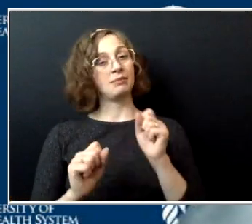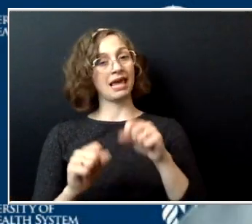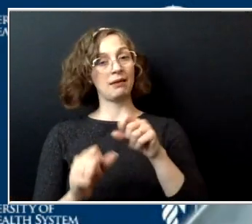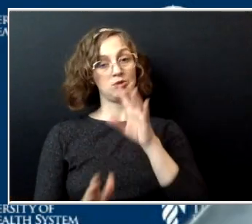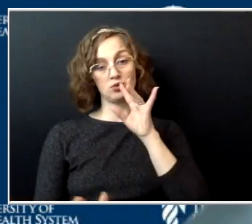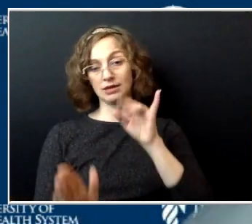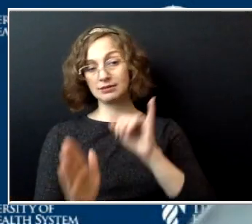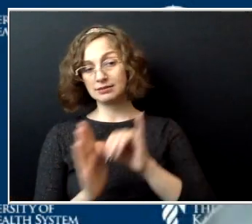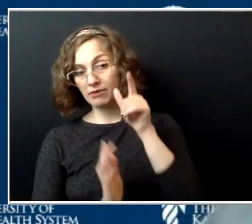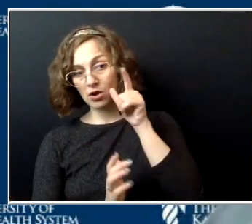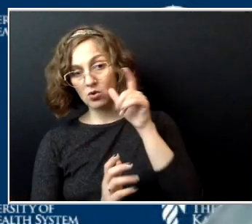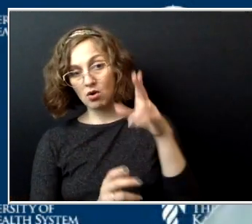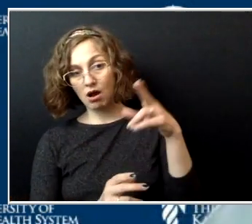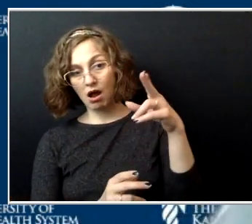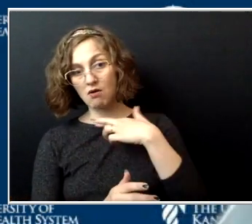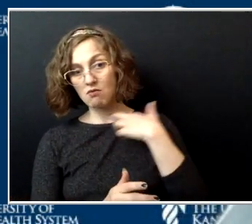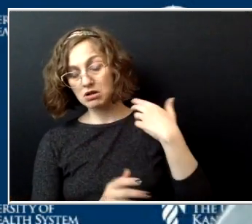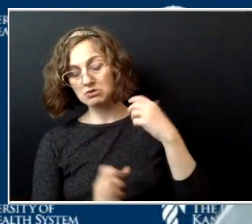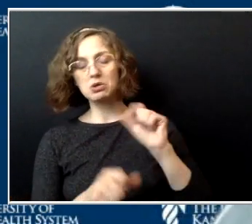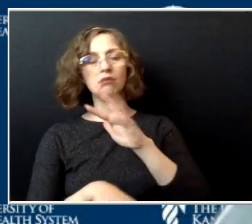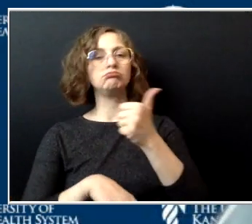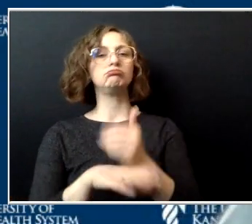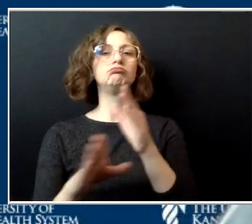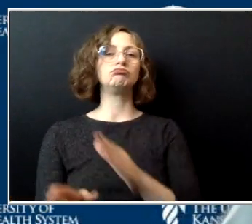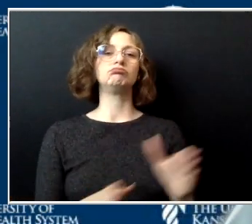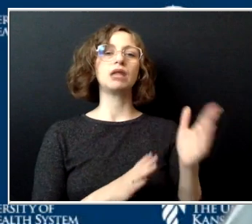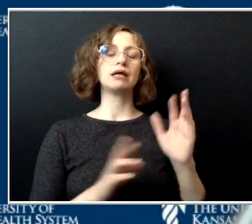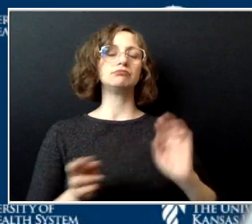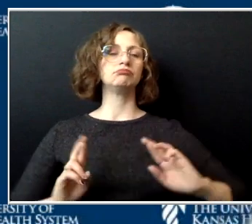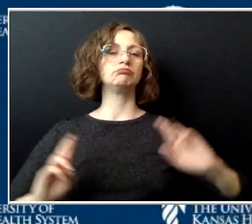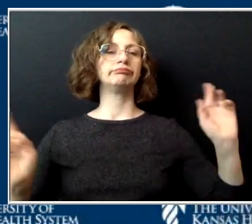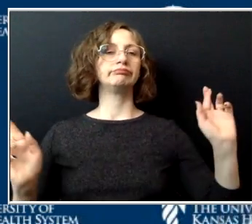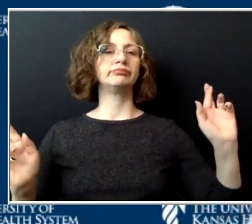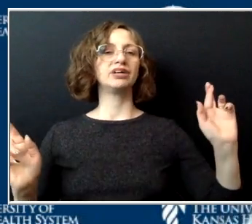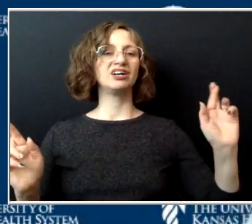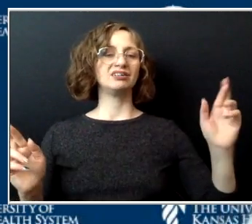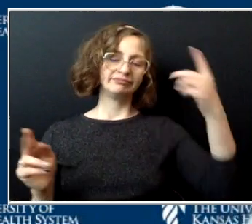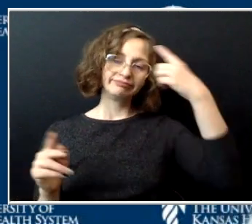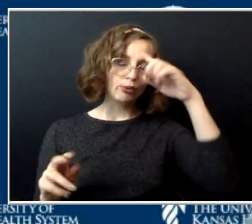higher risk, you can set up a plan and be prepared for